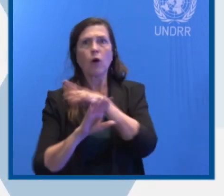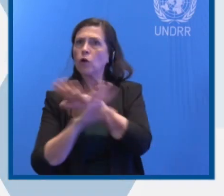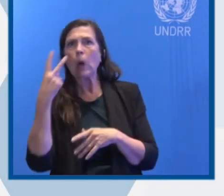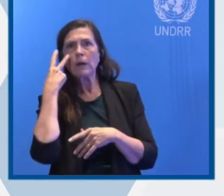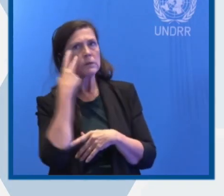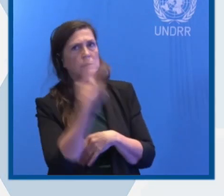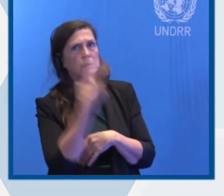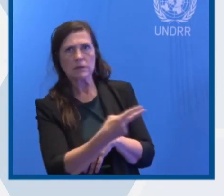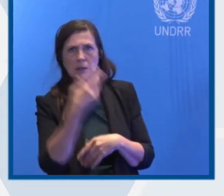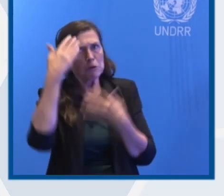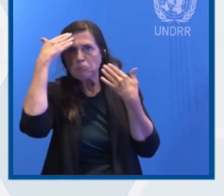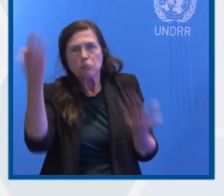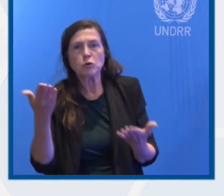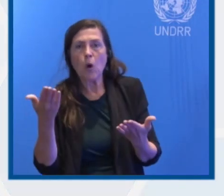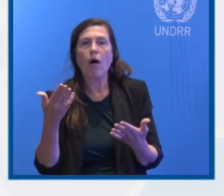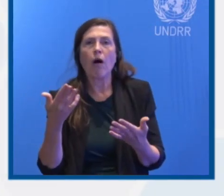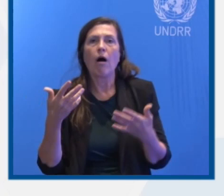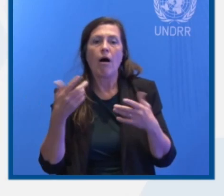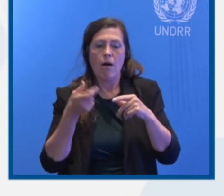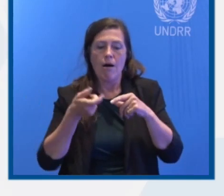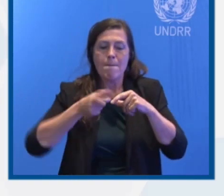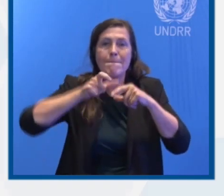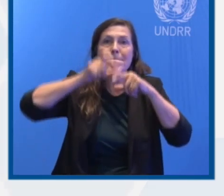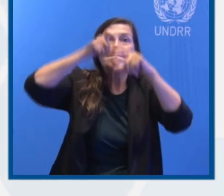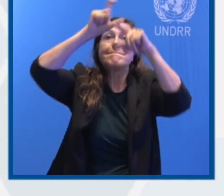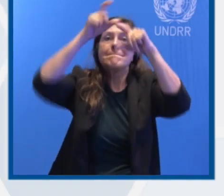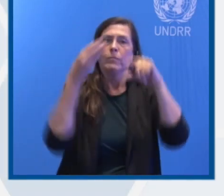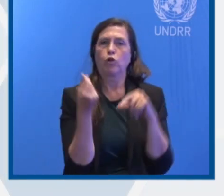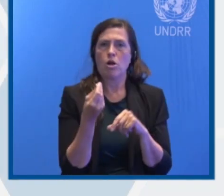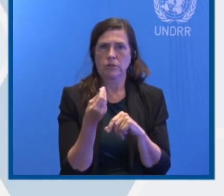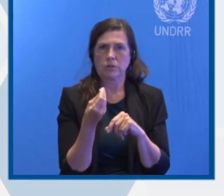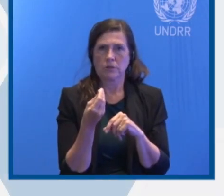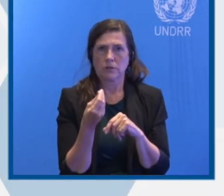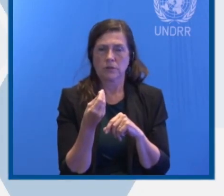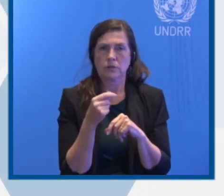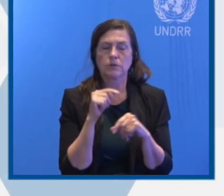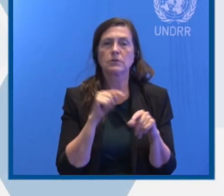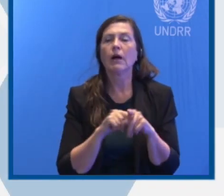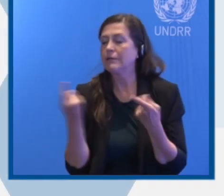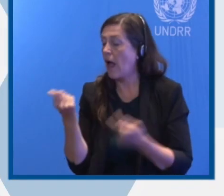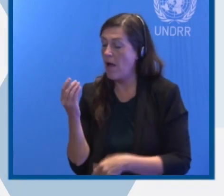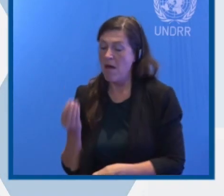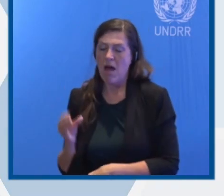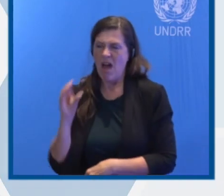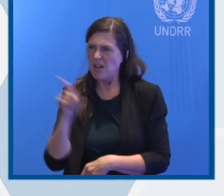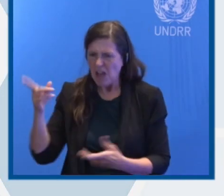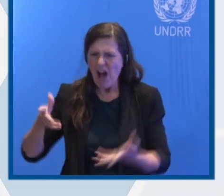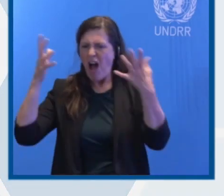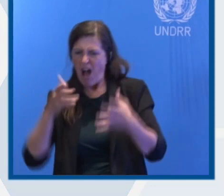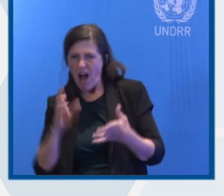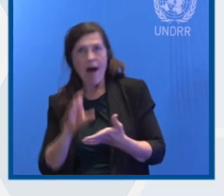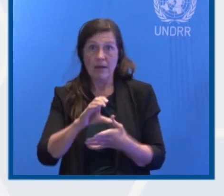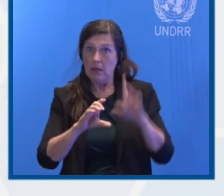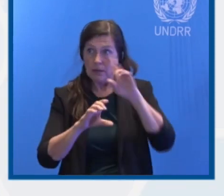cost, not just initial cost, then this investment is not a sustainable investment. This is why I stress